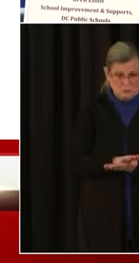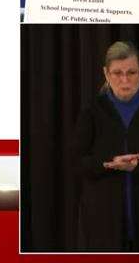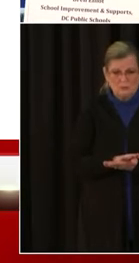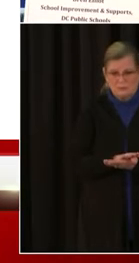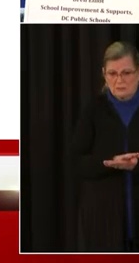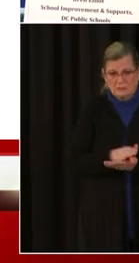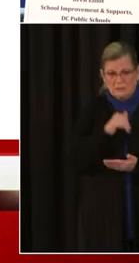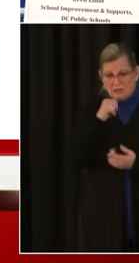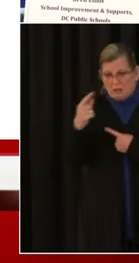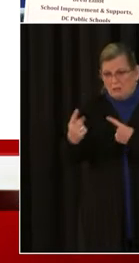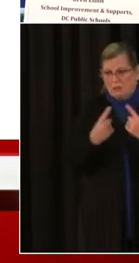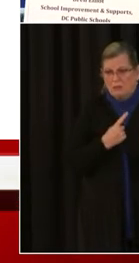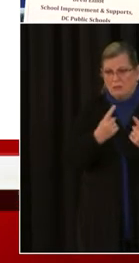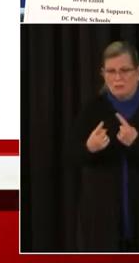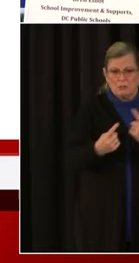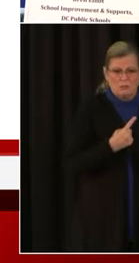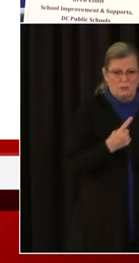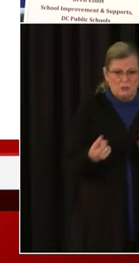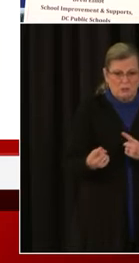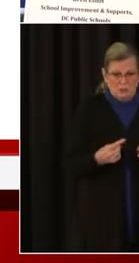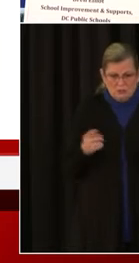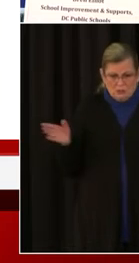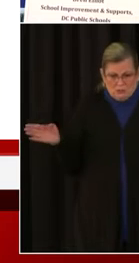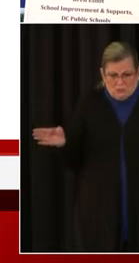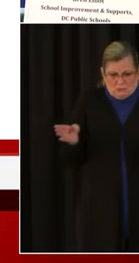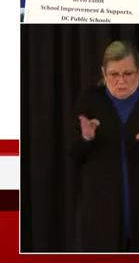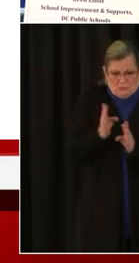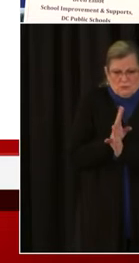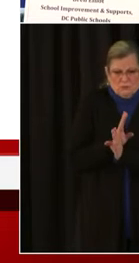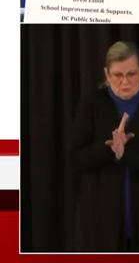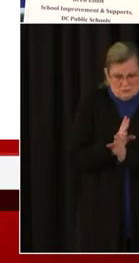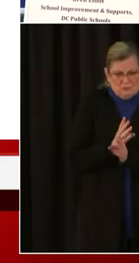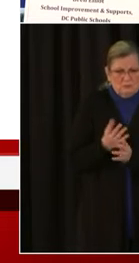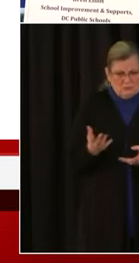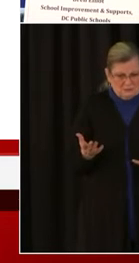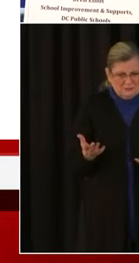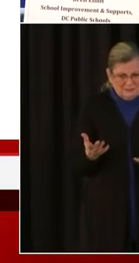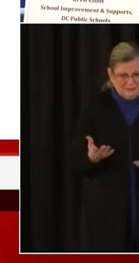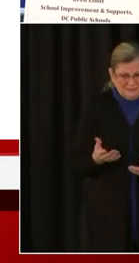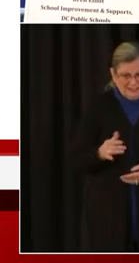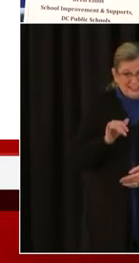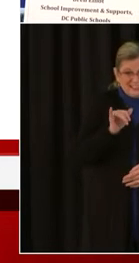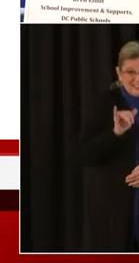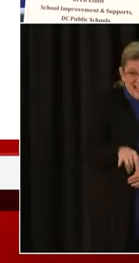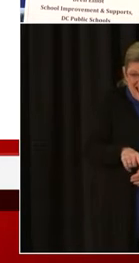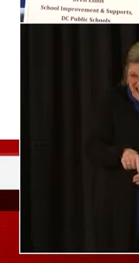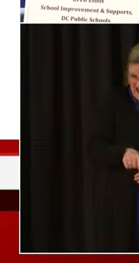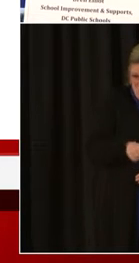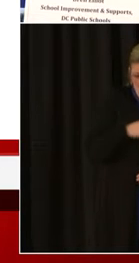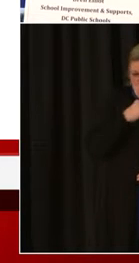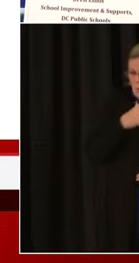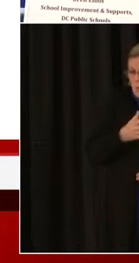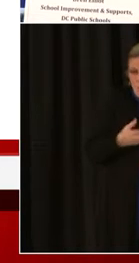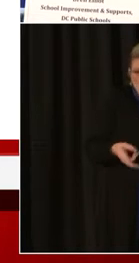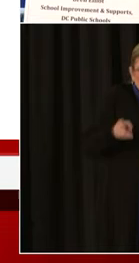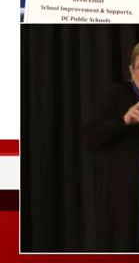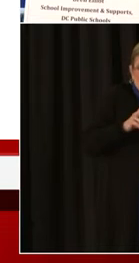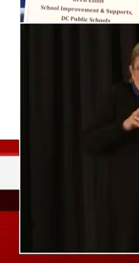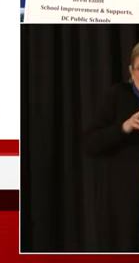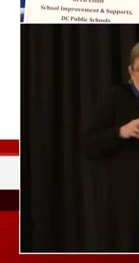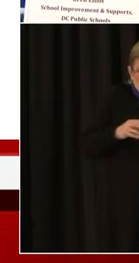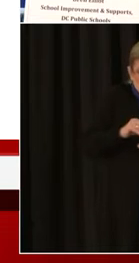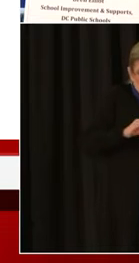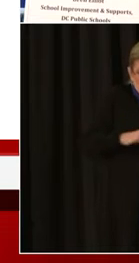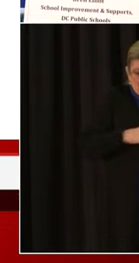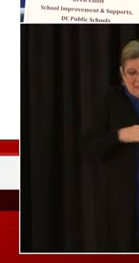So we really don't want them coming into our school building just because that just increases the risk for our students and staff. So